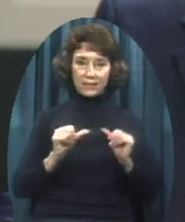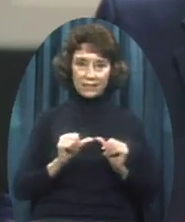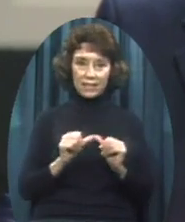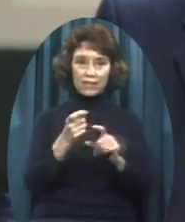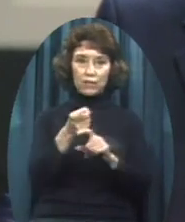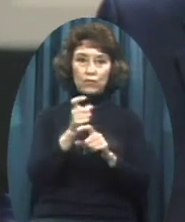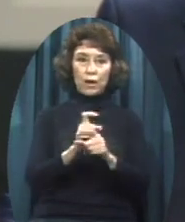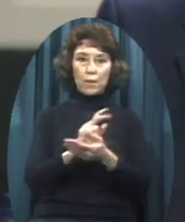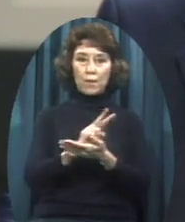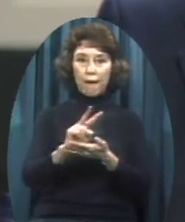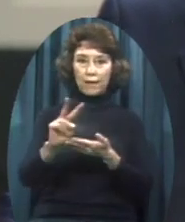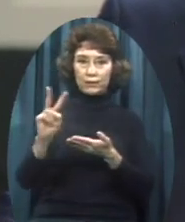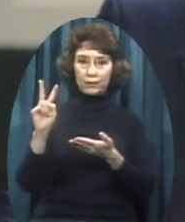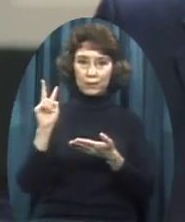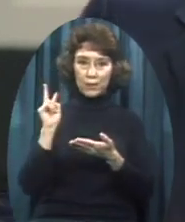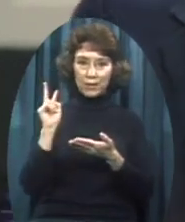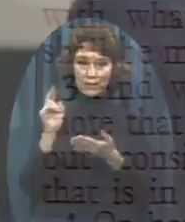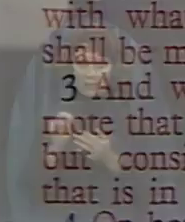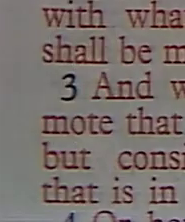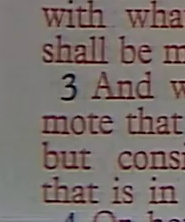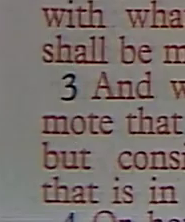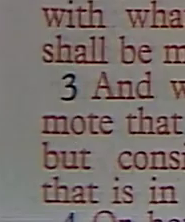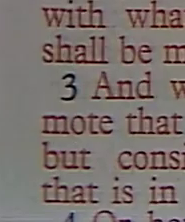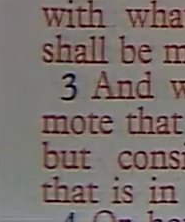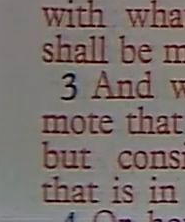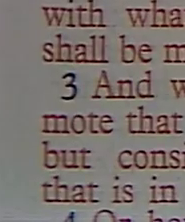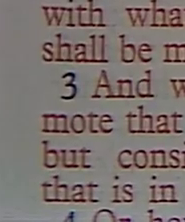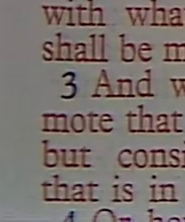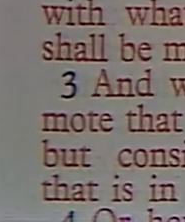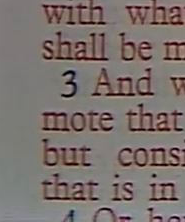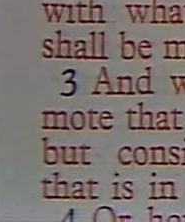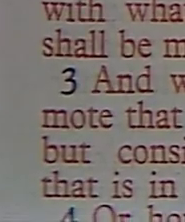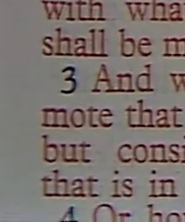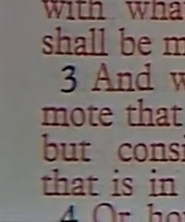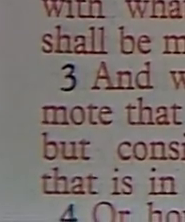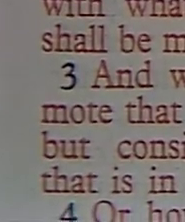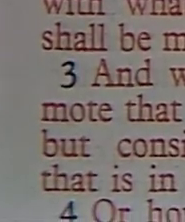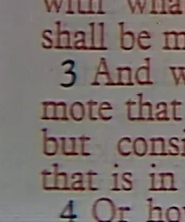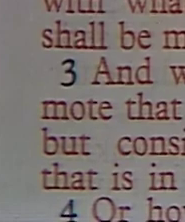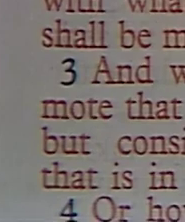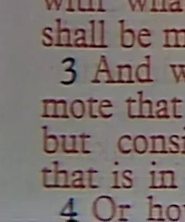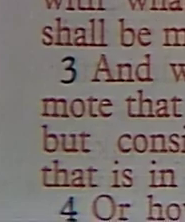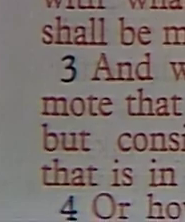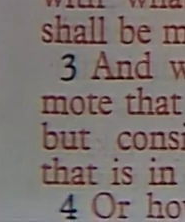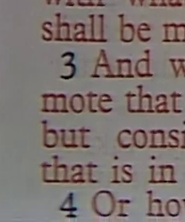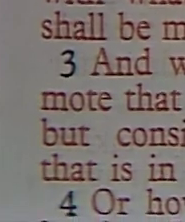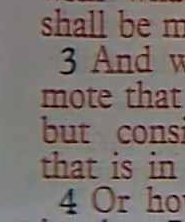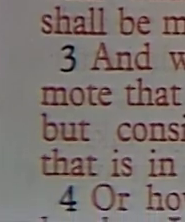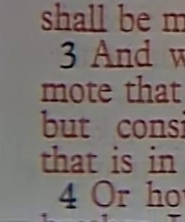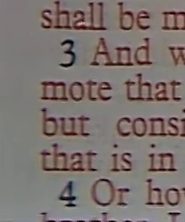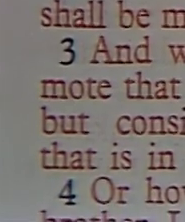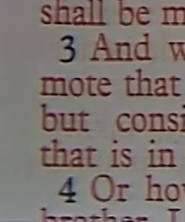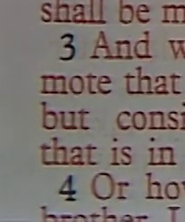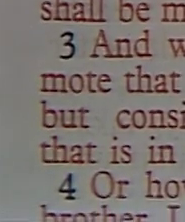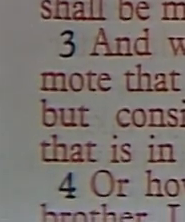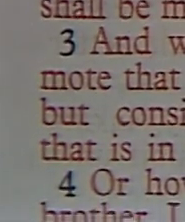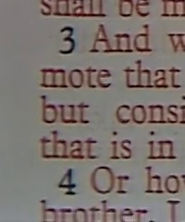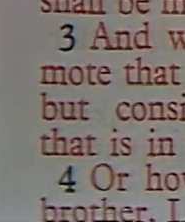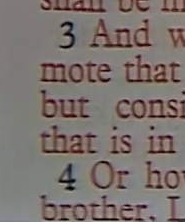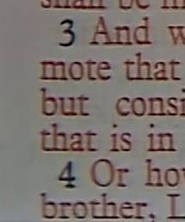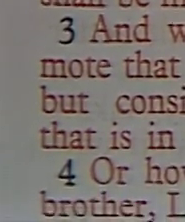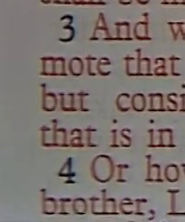last 2 weeks. Judge not that ye be not judged, for with what judgment ye judge, ye shall be